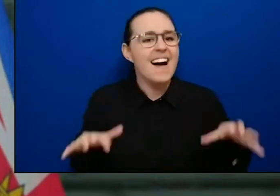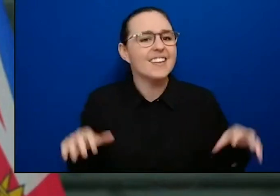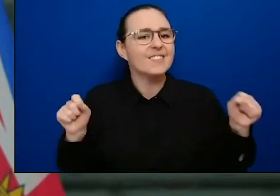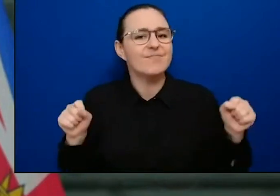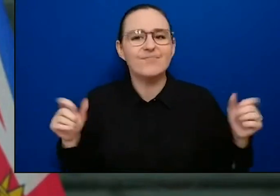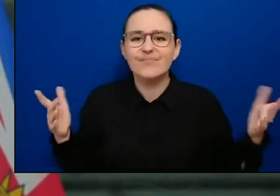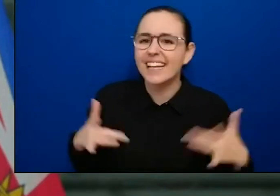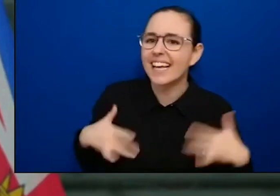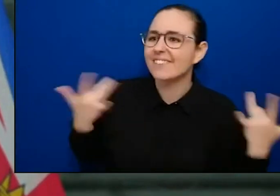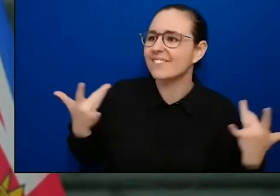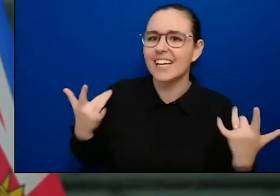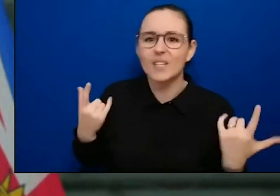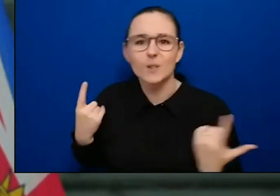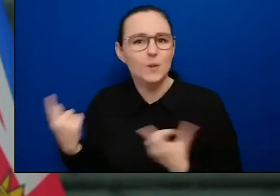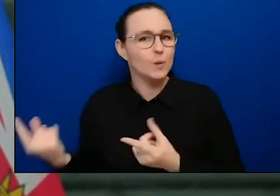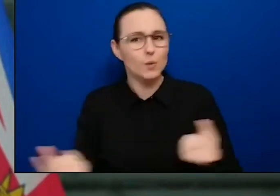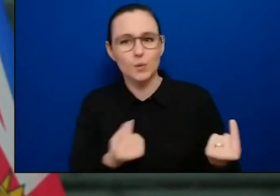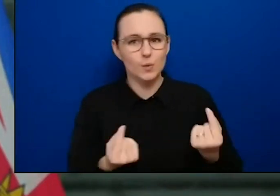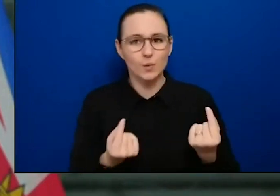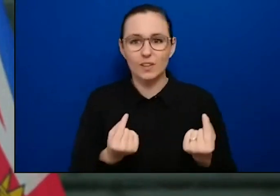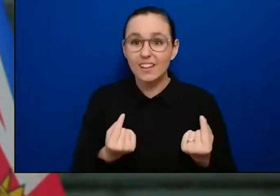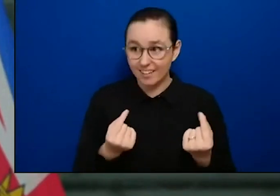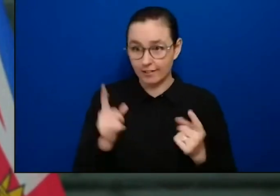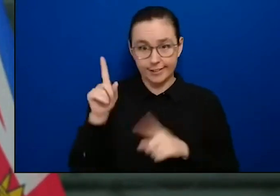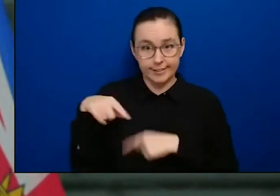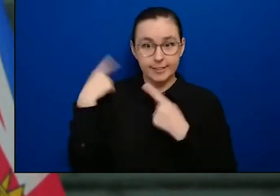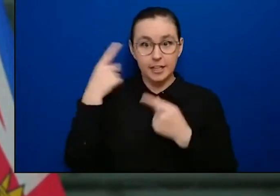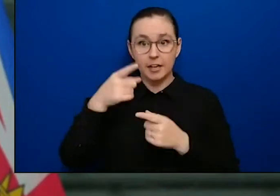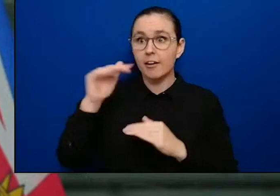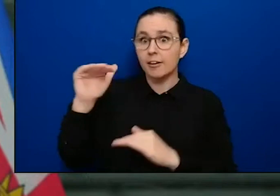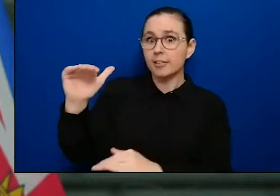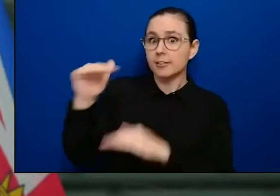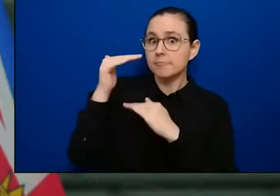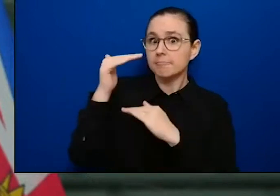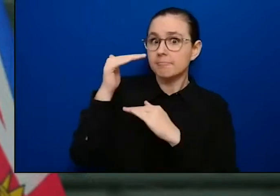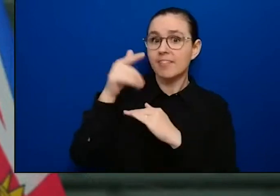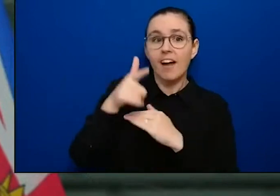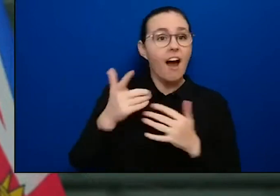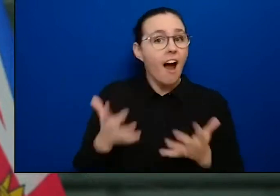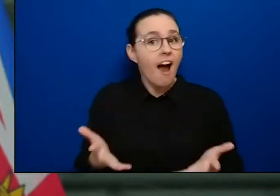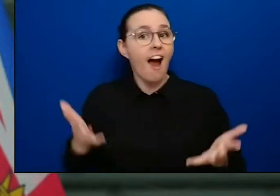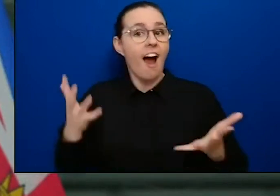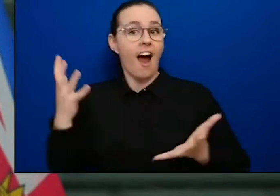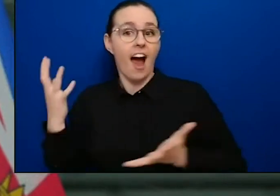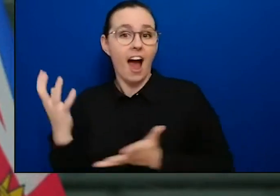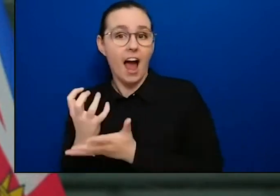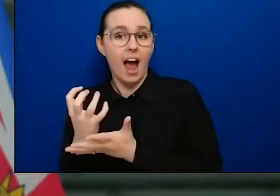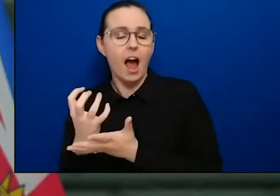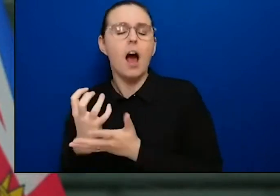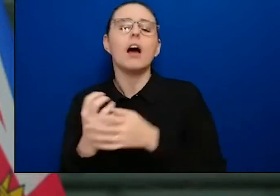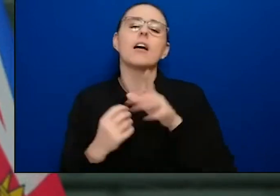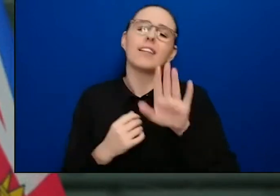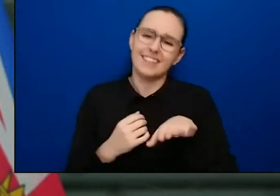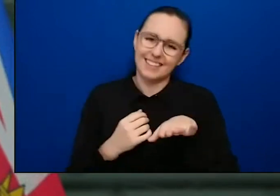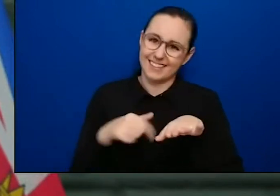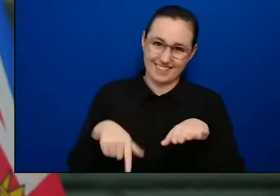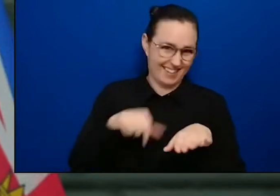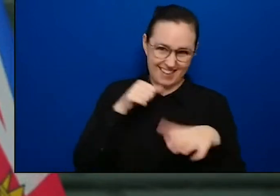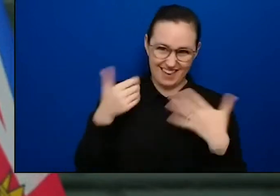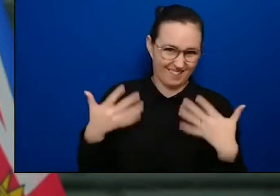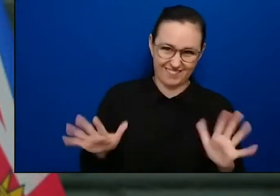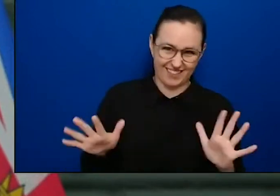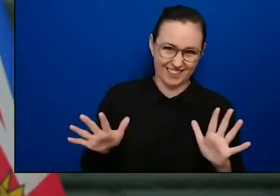that had been restricted for many months, let's not forget that we are not yet over this pandemic. We live in a